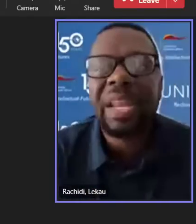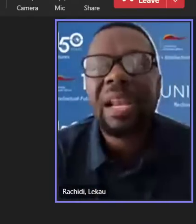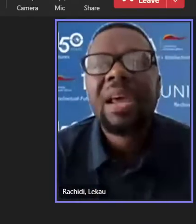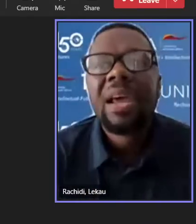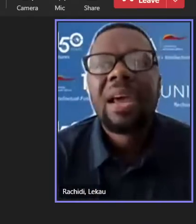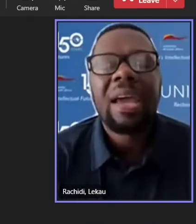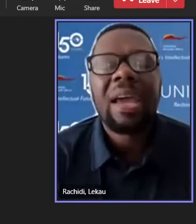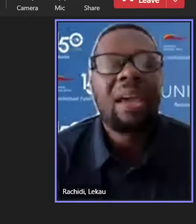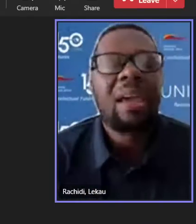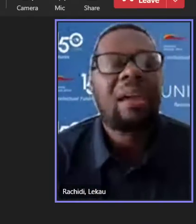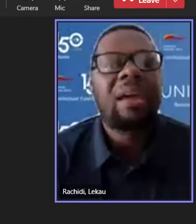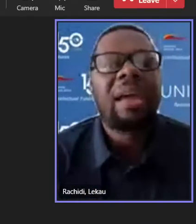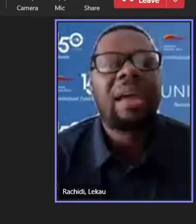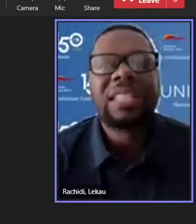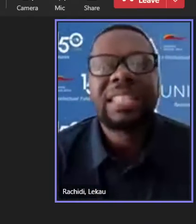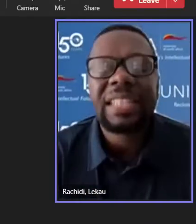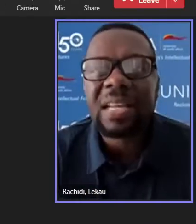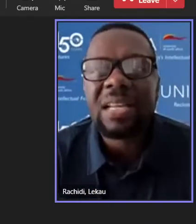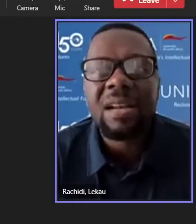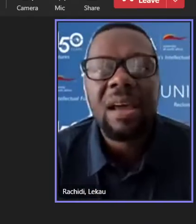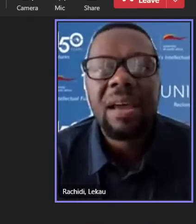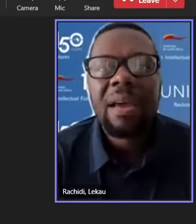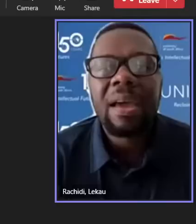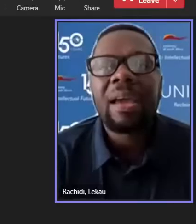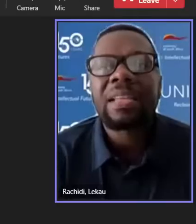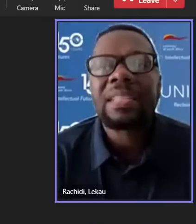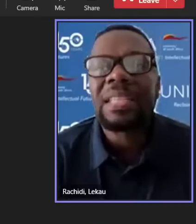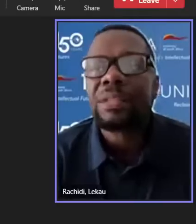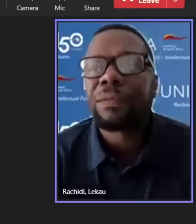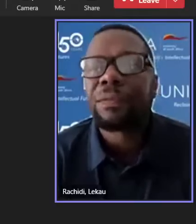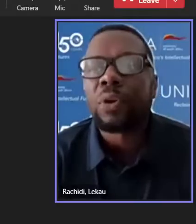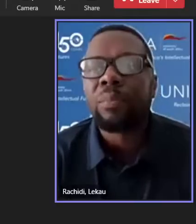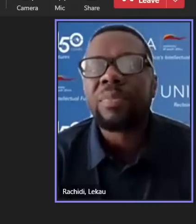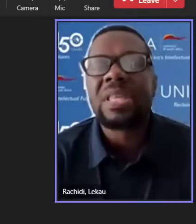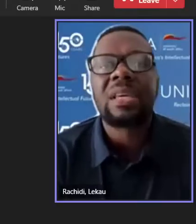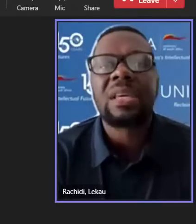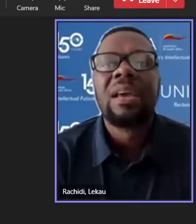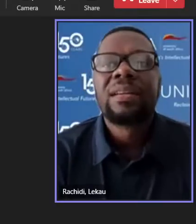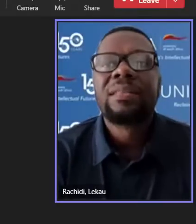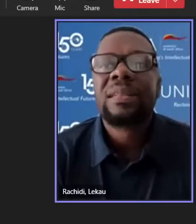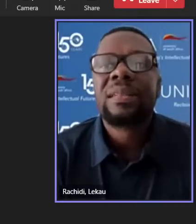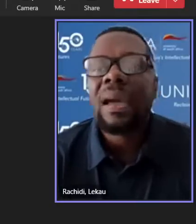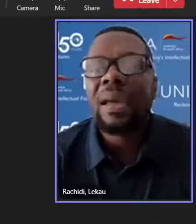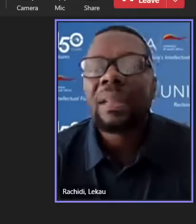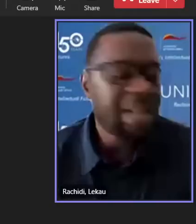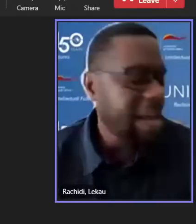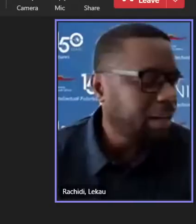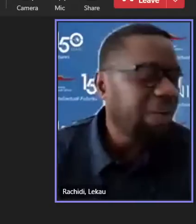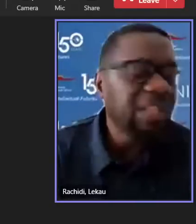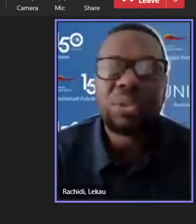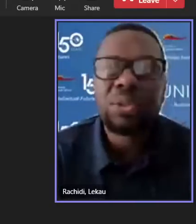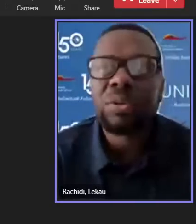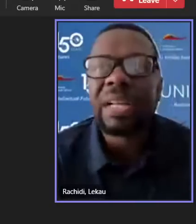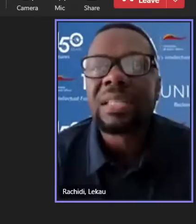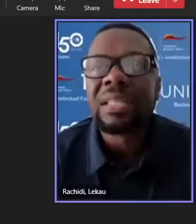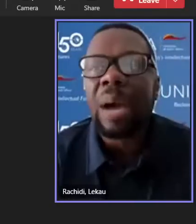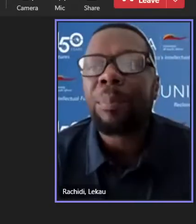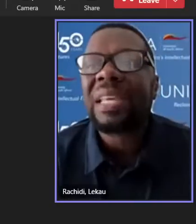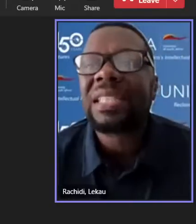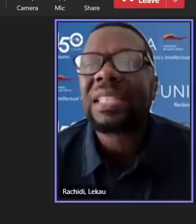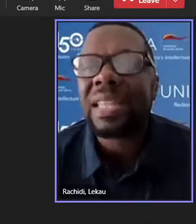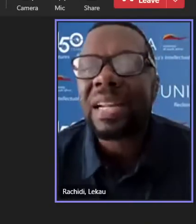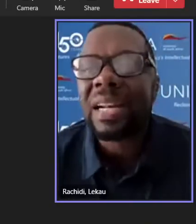to join and share her screen. She is from the Directorate